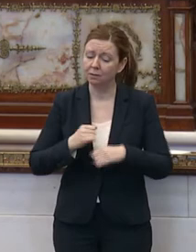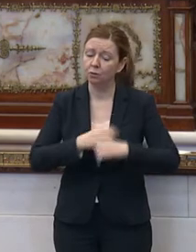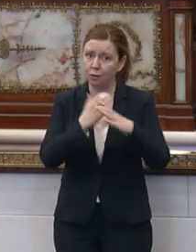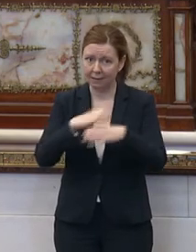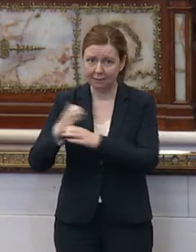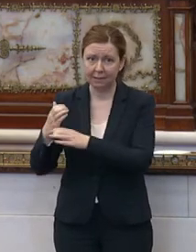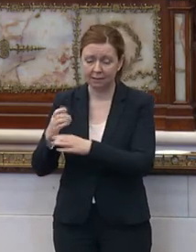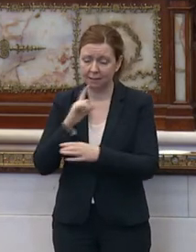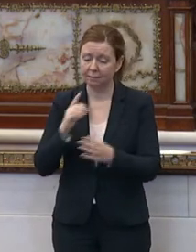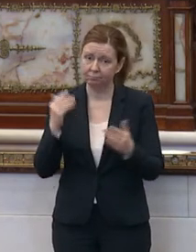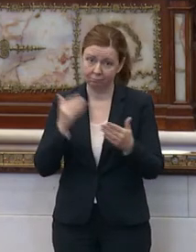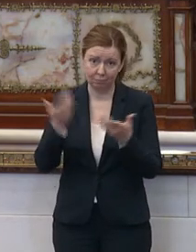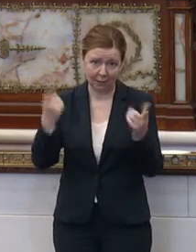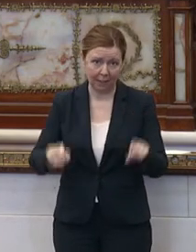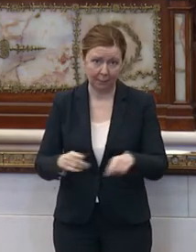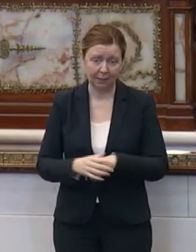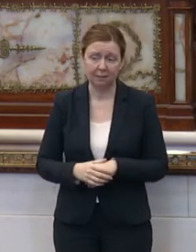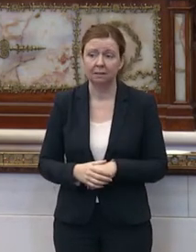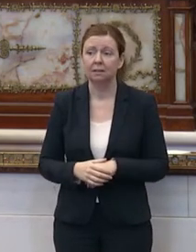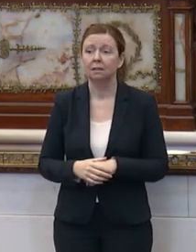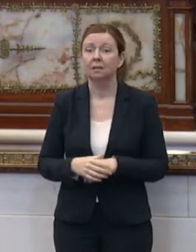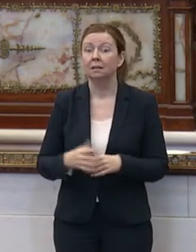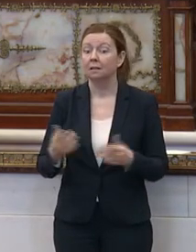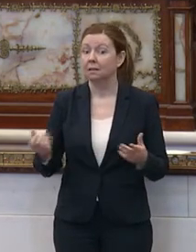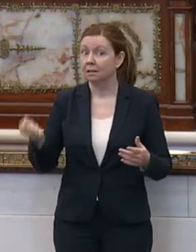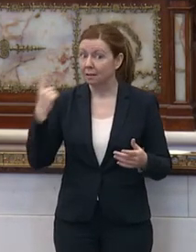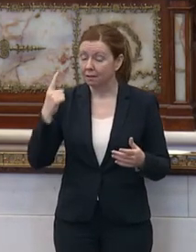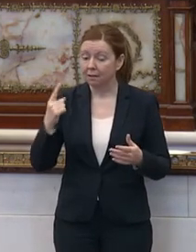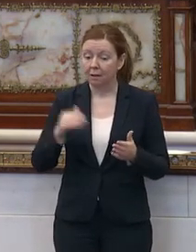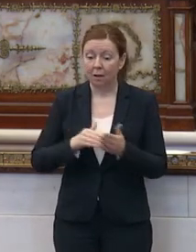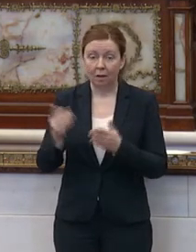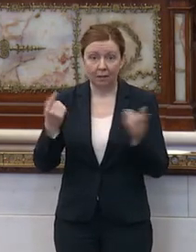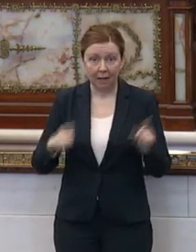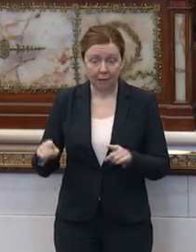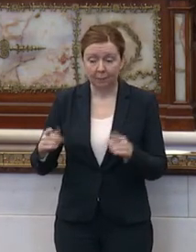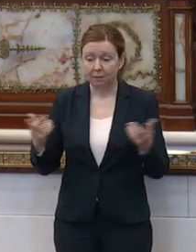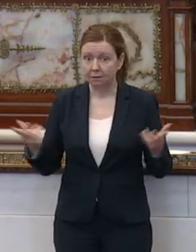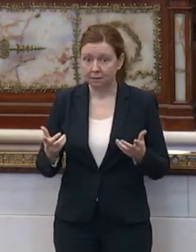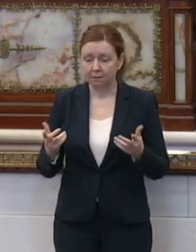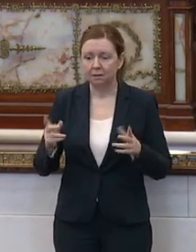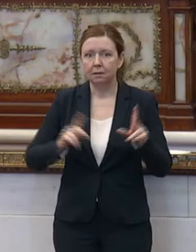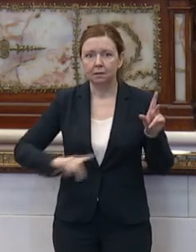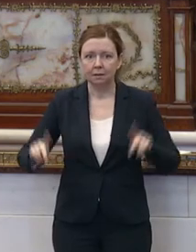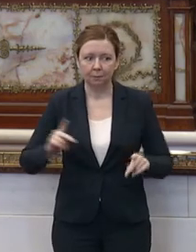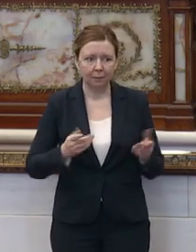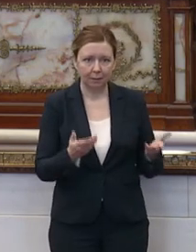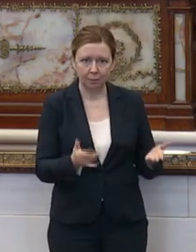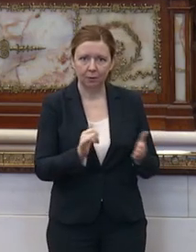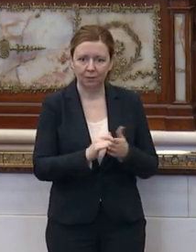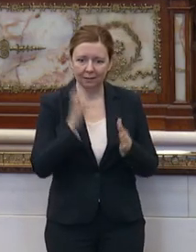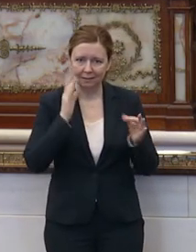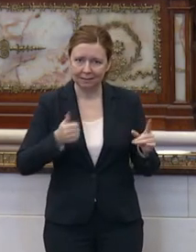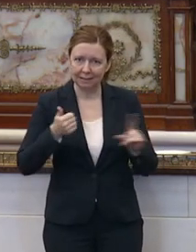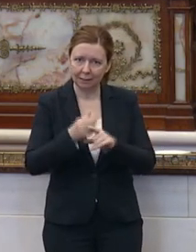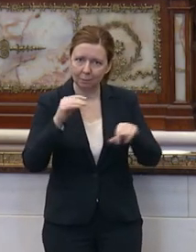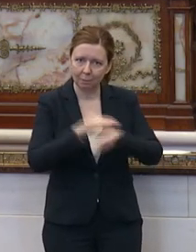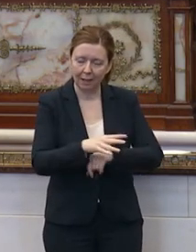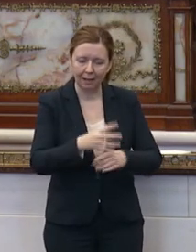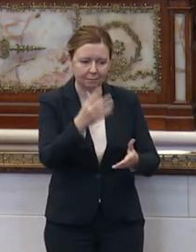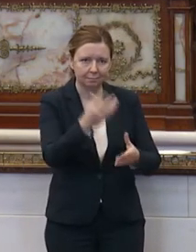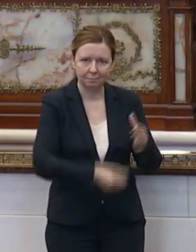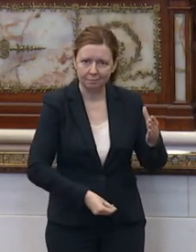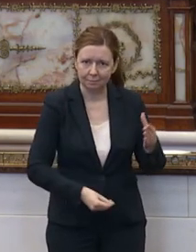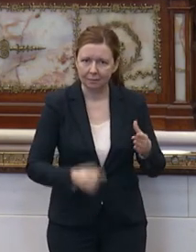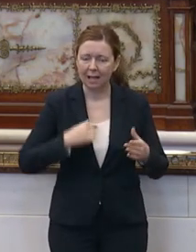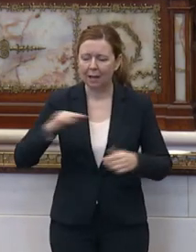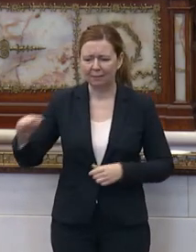crisis and it's imminent. And what gets lost too often in this conversation are the people that these decisions impact. I